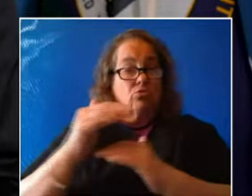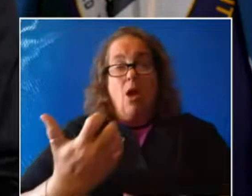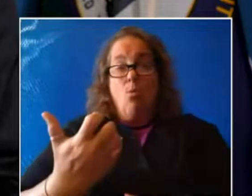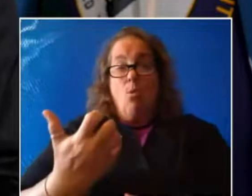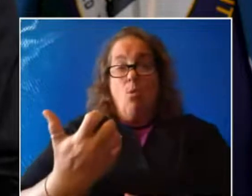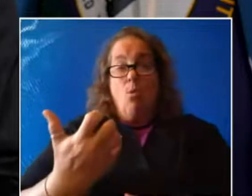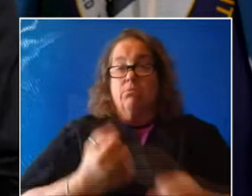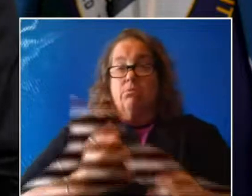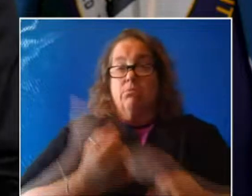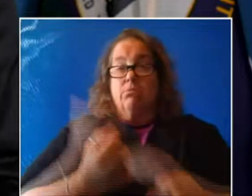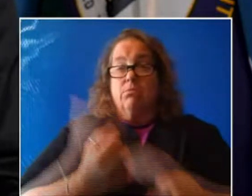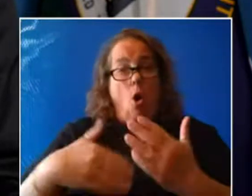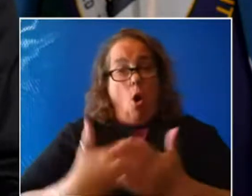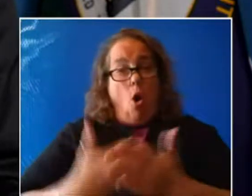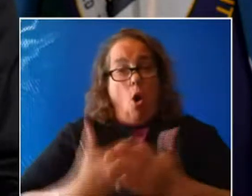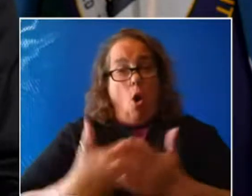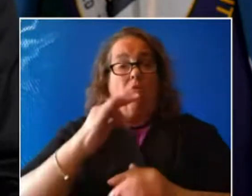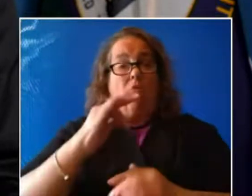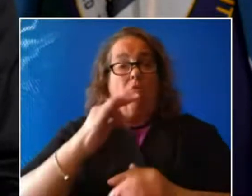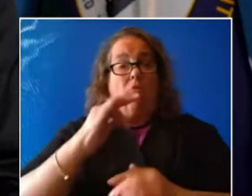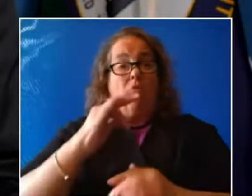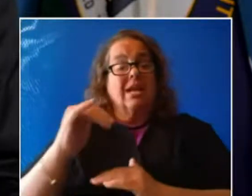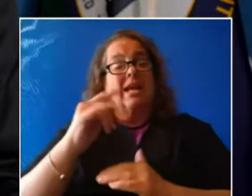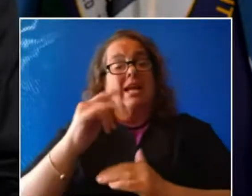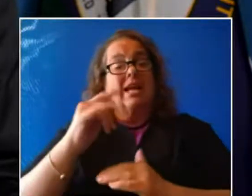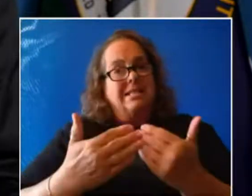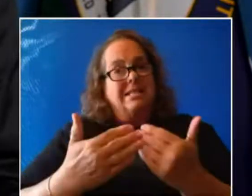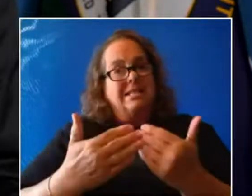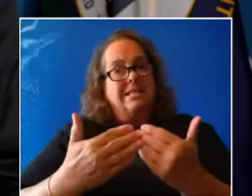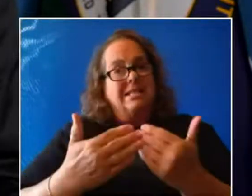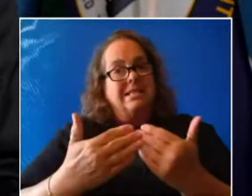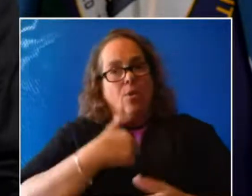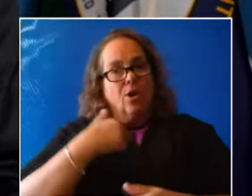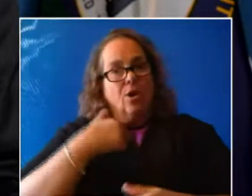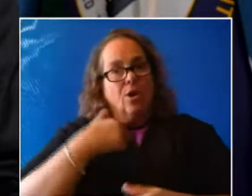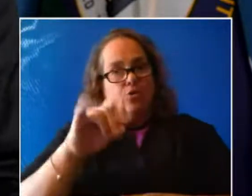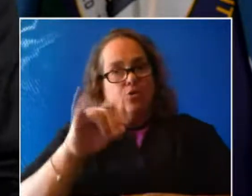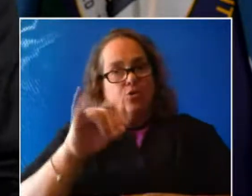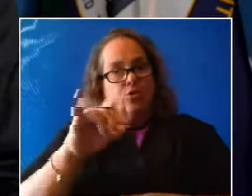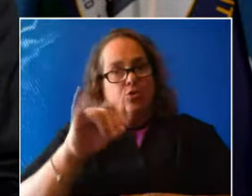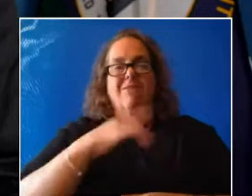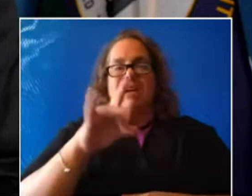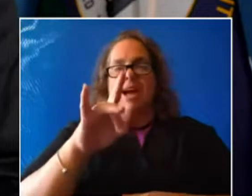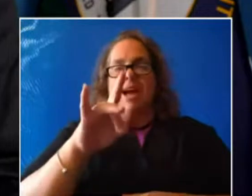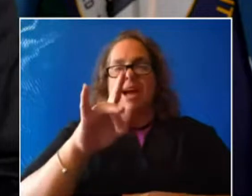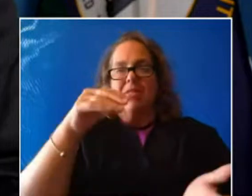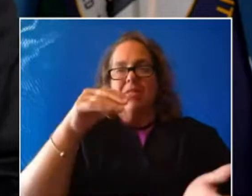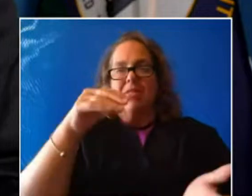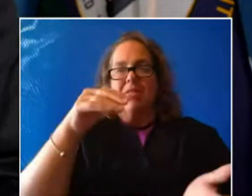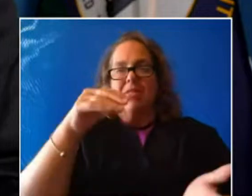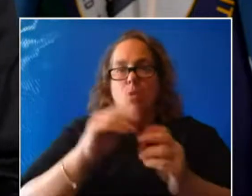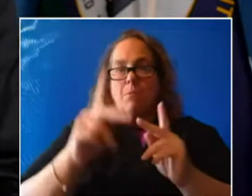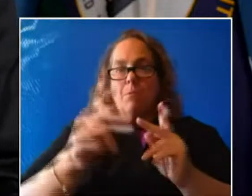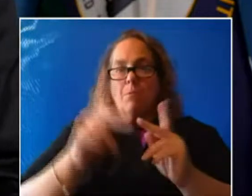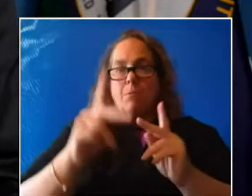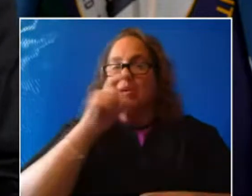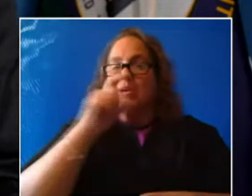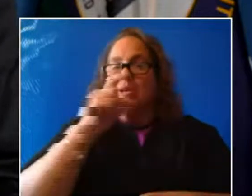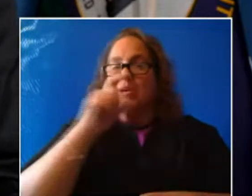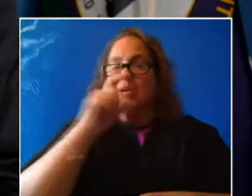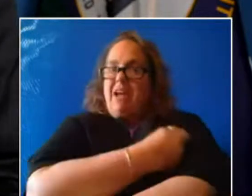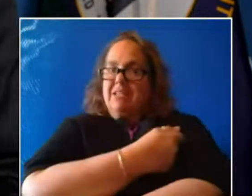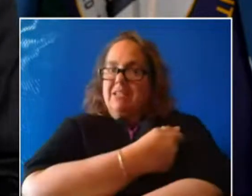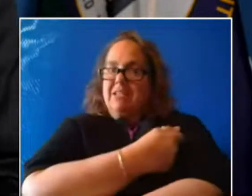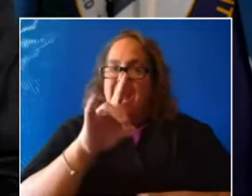restrictions. And it's pretty easy how we do it. We got about 800,000 more people that need to get vaccinated. That's 800,000 people that won't die